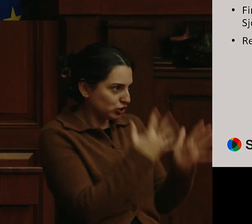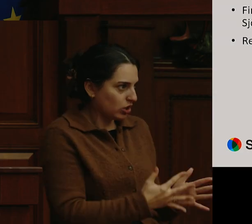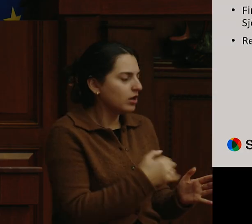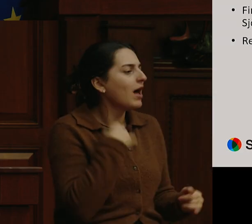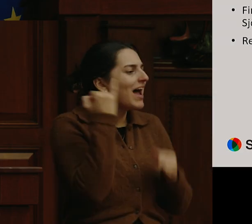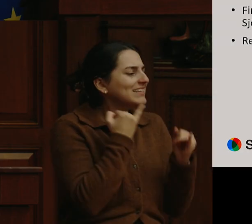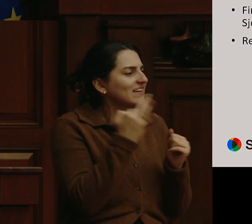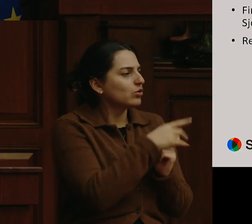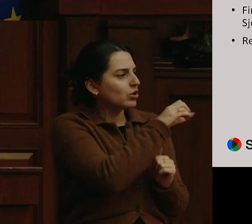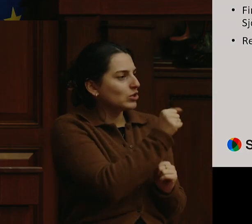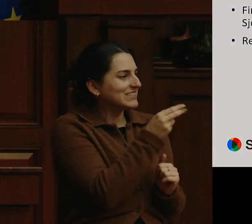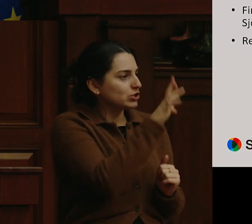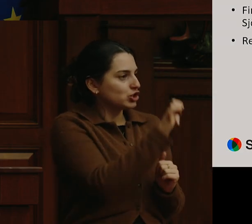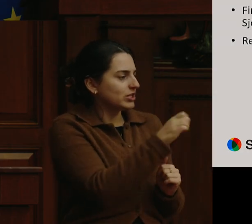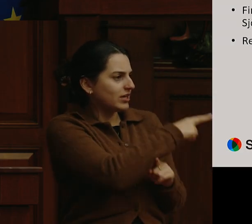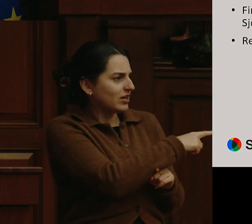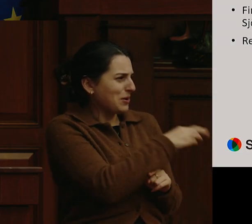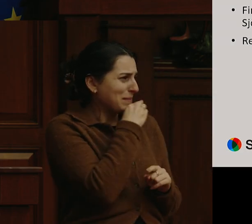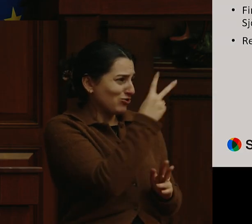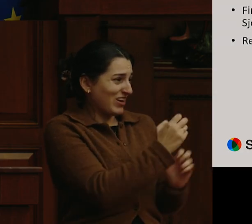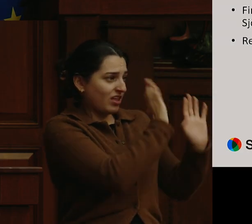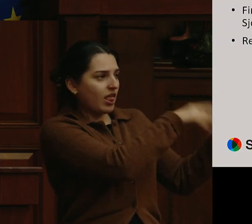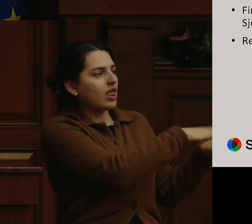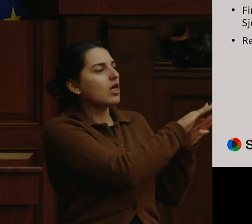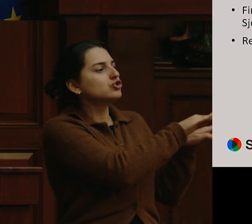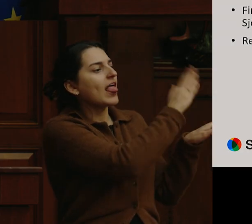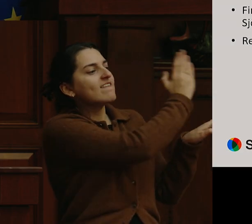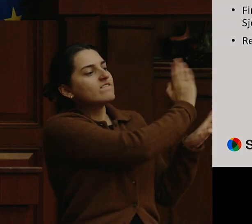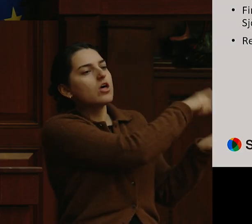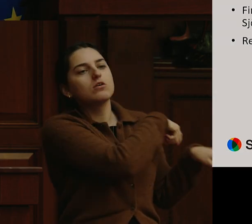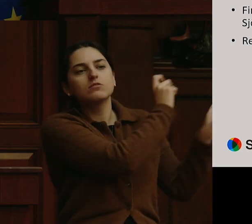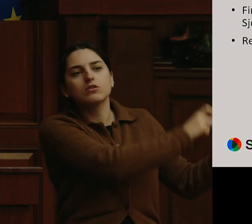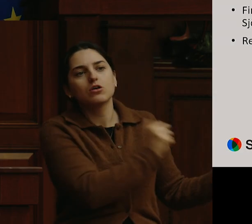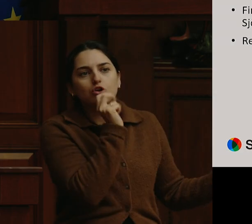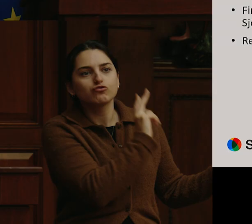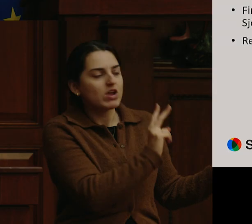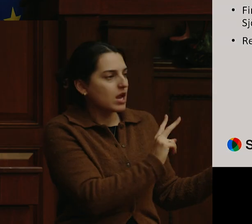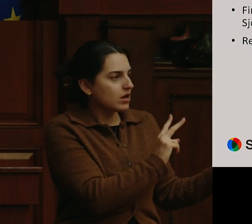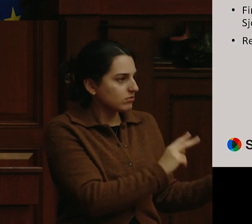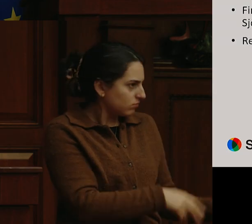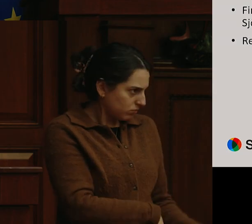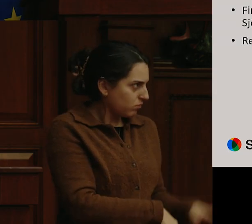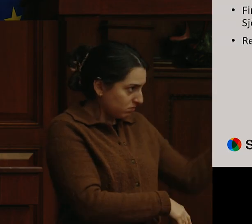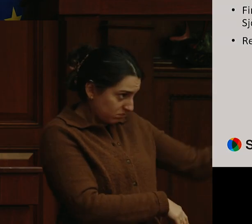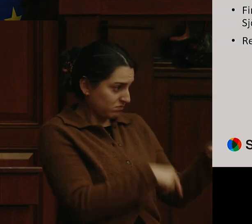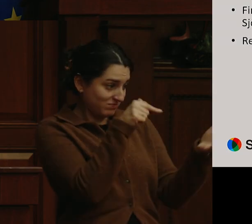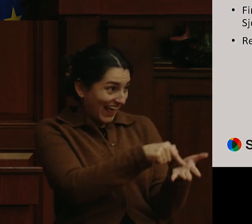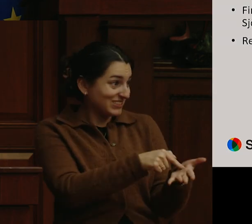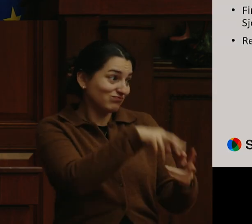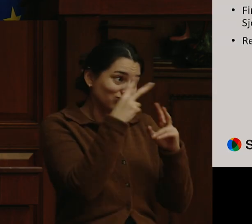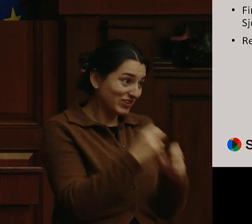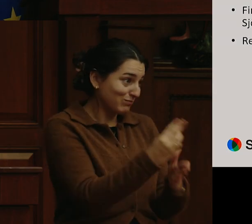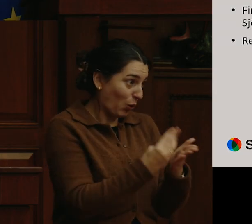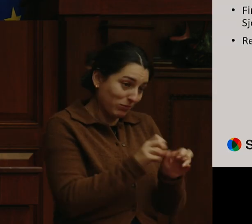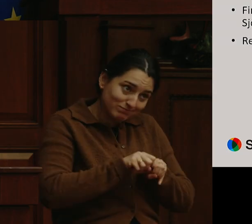everything that we do in SYNERG-IE isn't to have our research sitting on a shelf gathering dust. This is very much an applied research